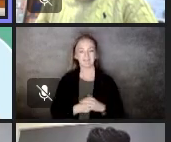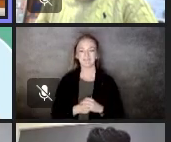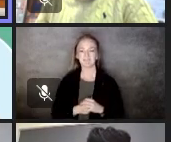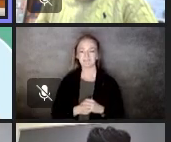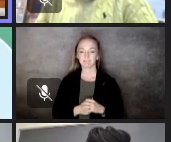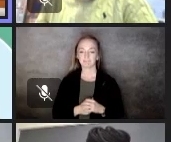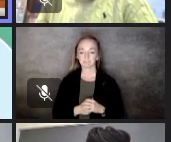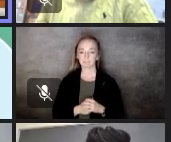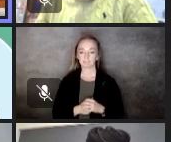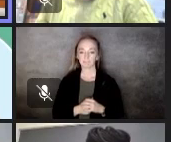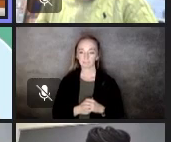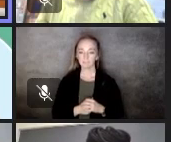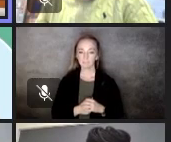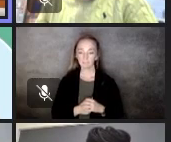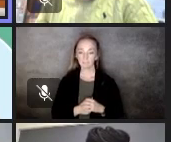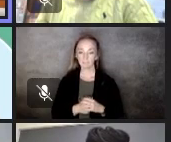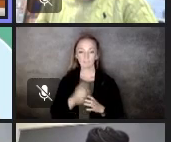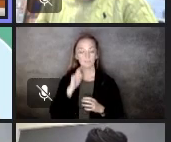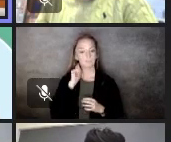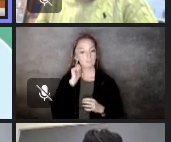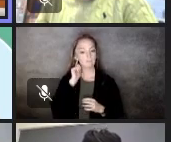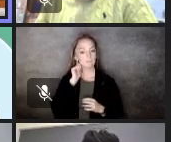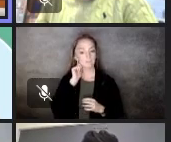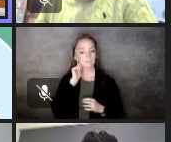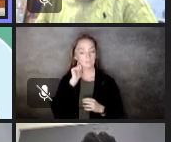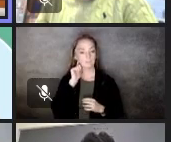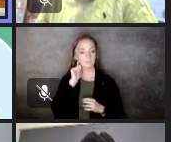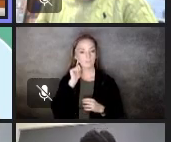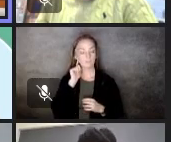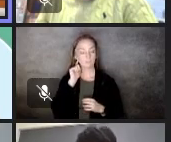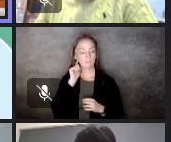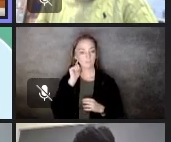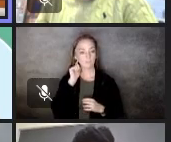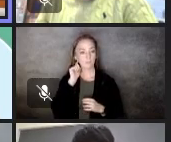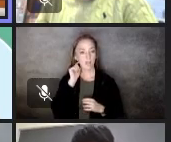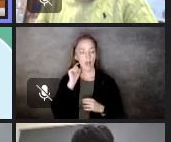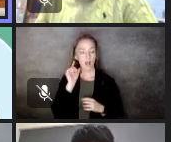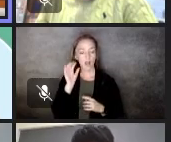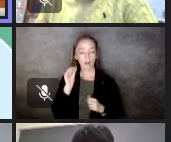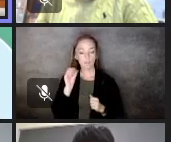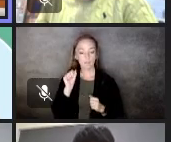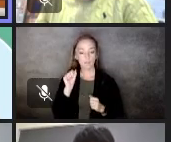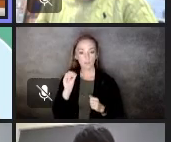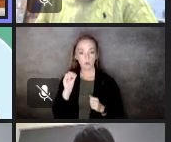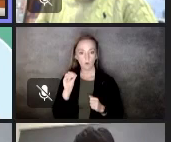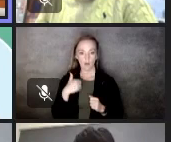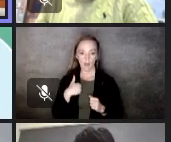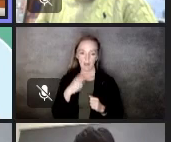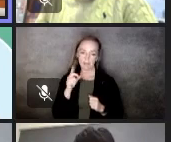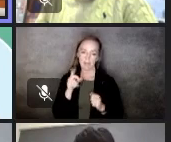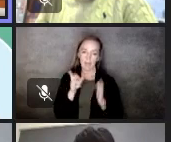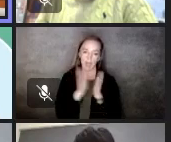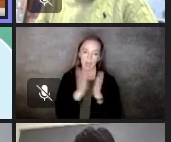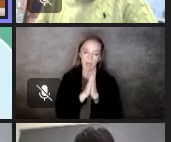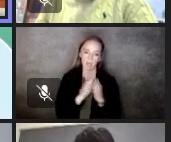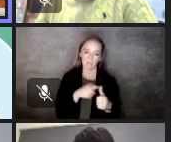That she had given out this copy for me. So I asked, if I could have that. And a couple of us had a lot of